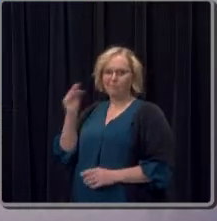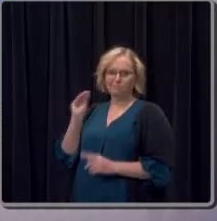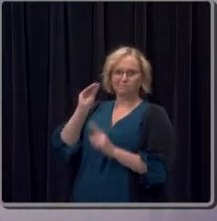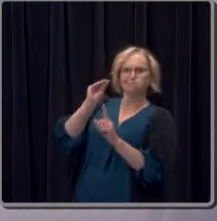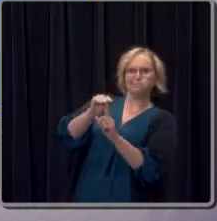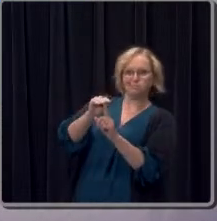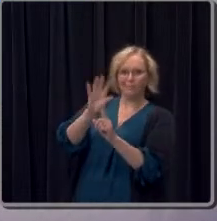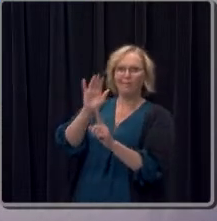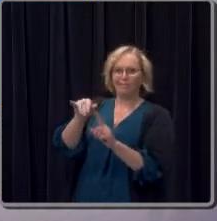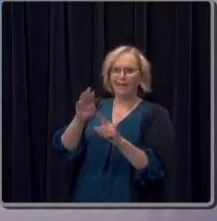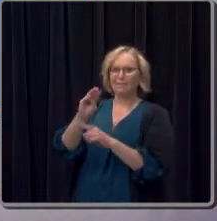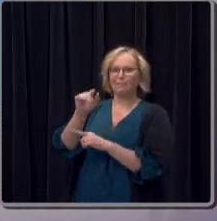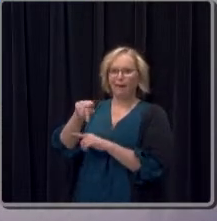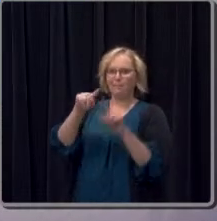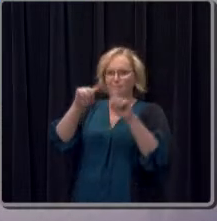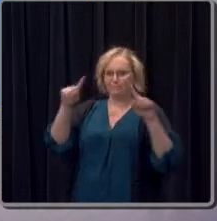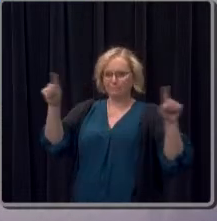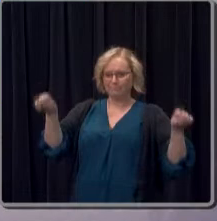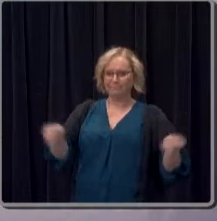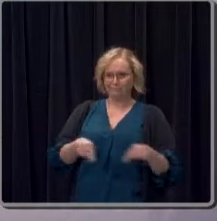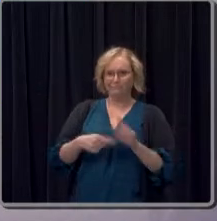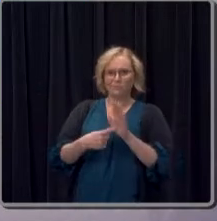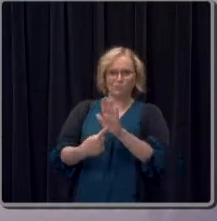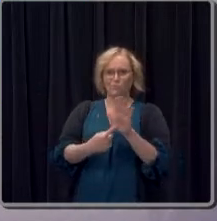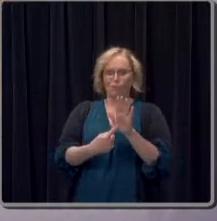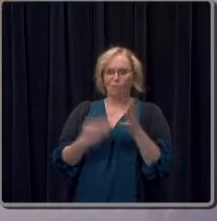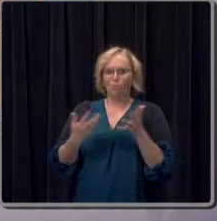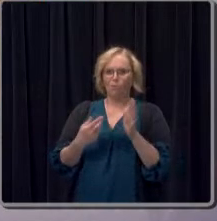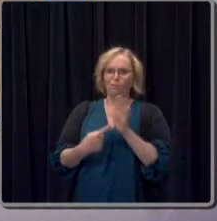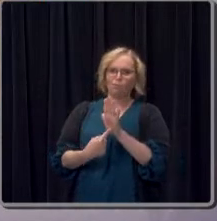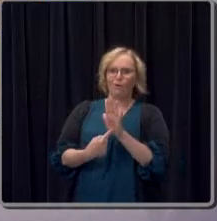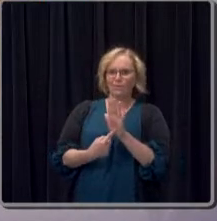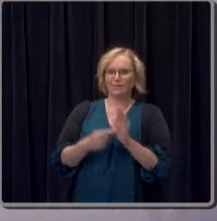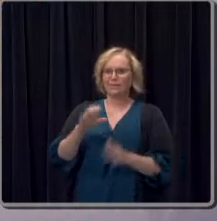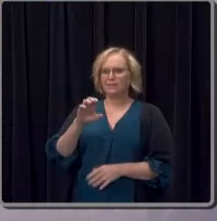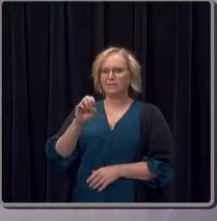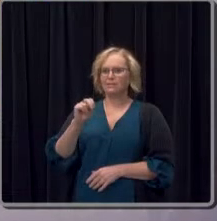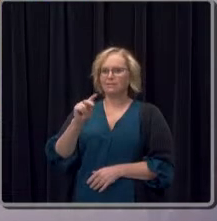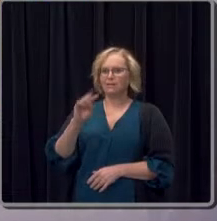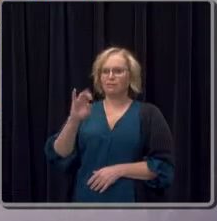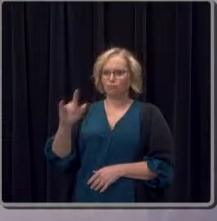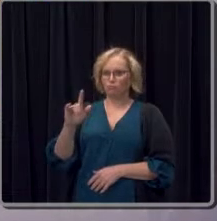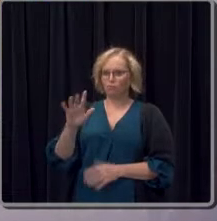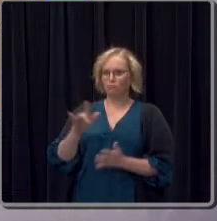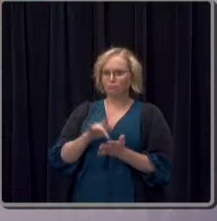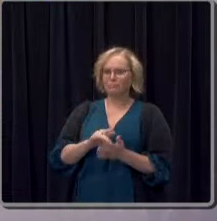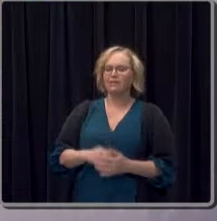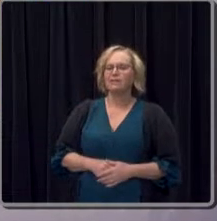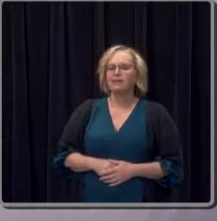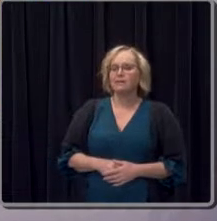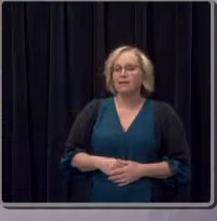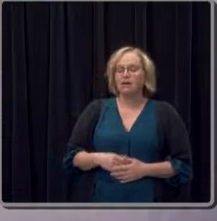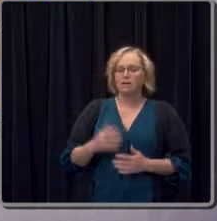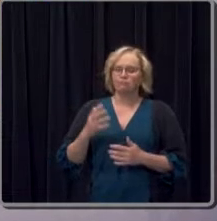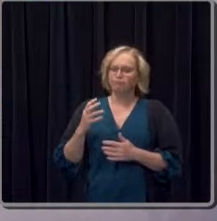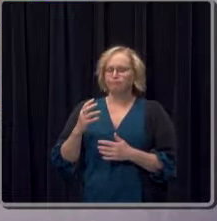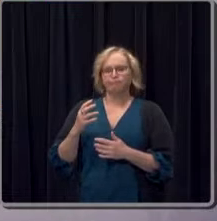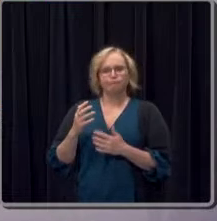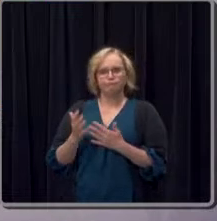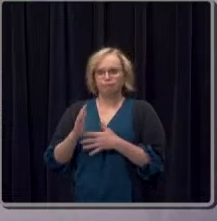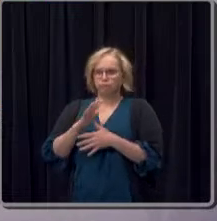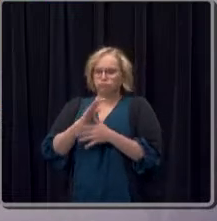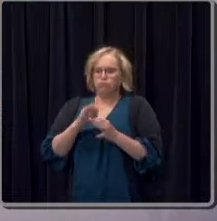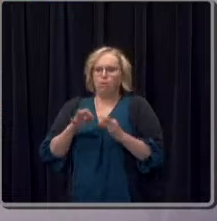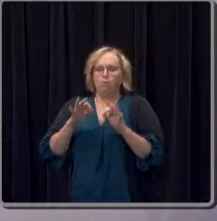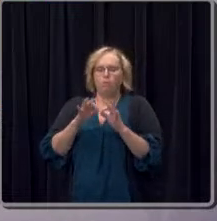interactive map to showcase what represents Central. One of our big things is building relationships and everything and getting to